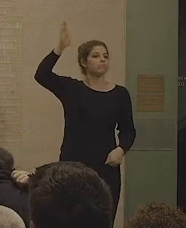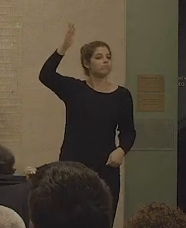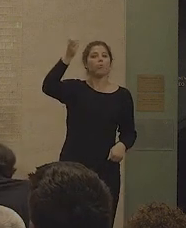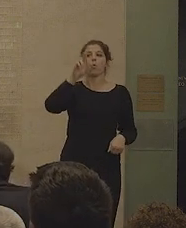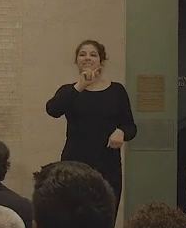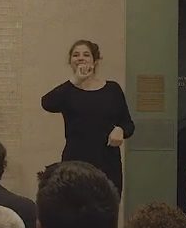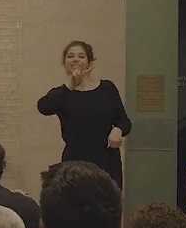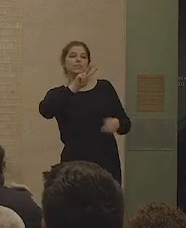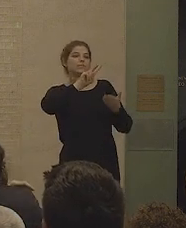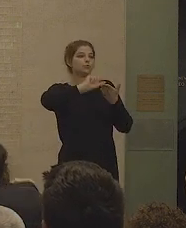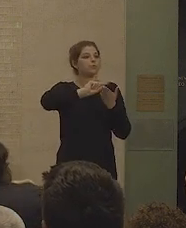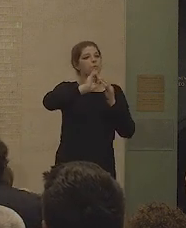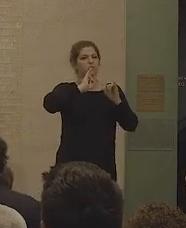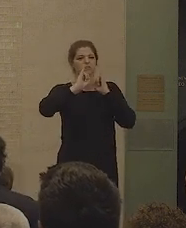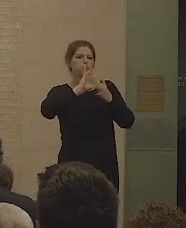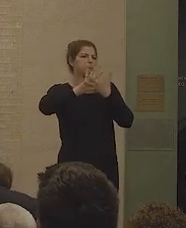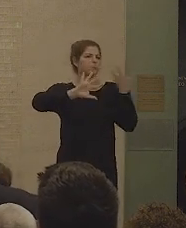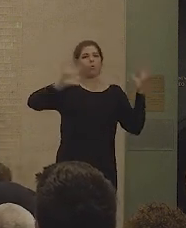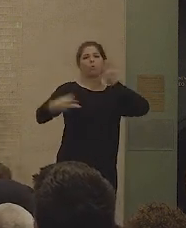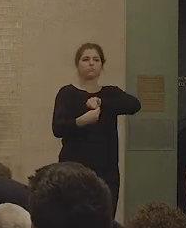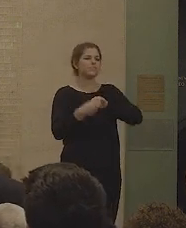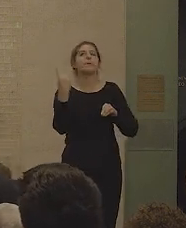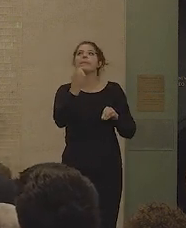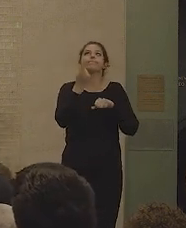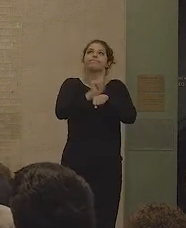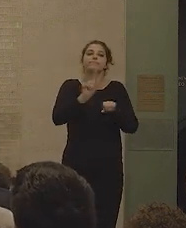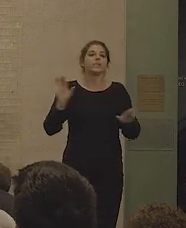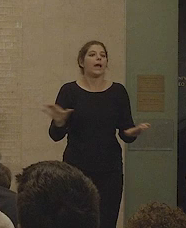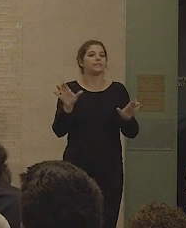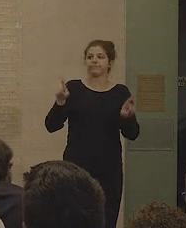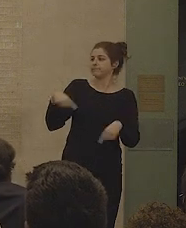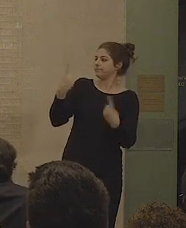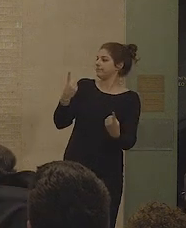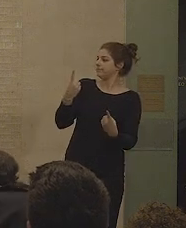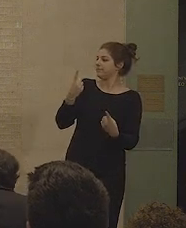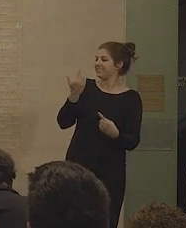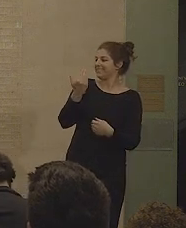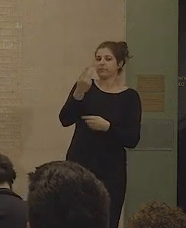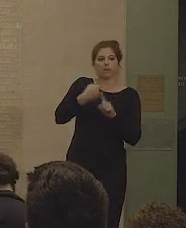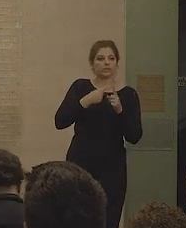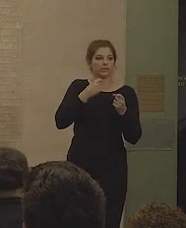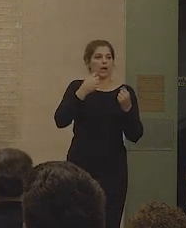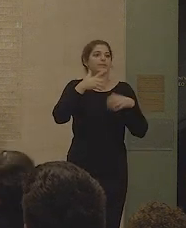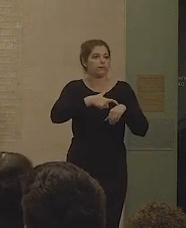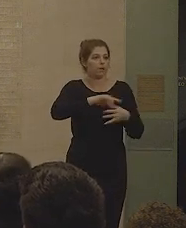TV or newspaper or any kinds of interviews or done something that's publicly active over the past 15 months?